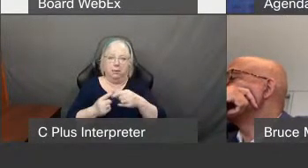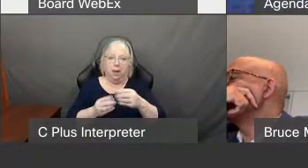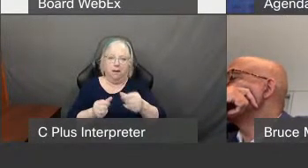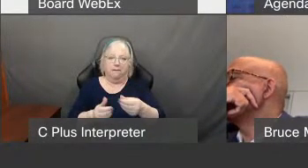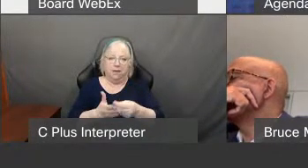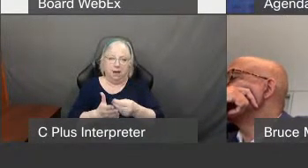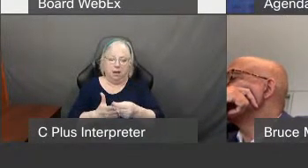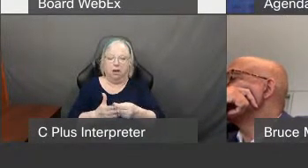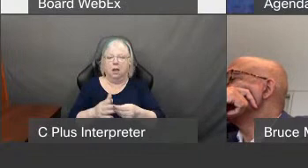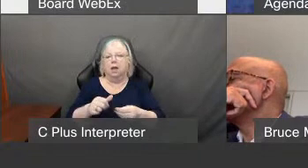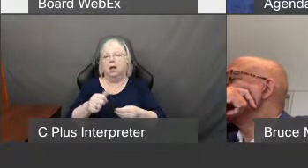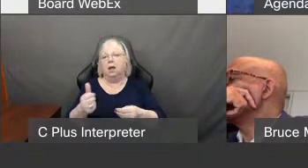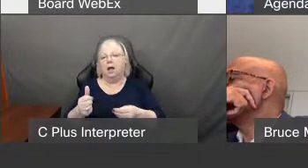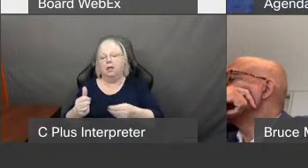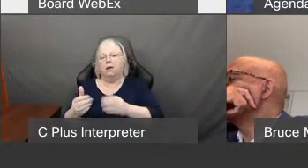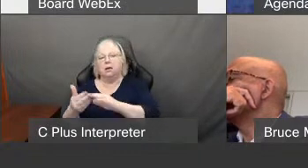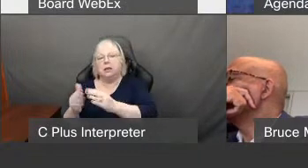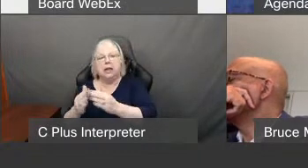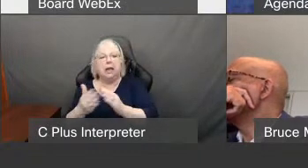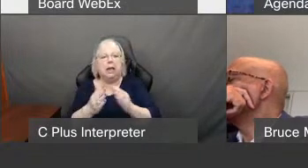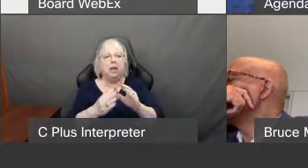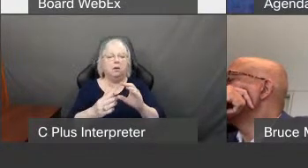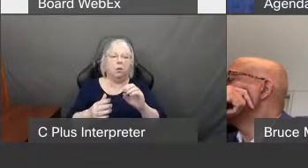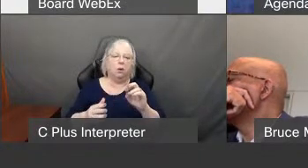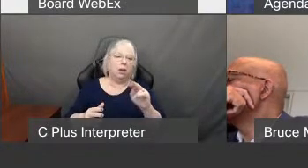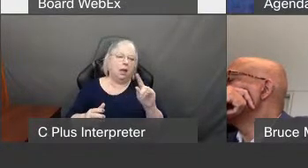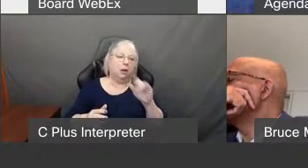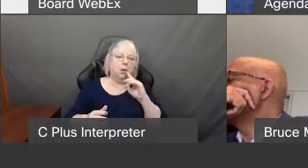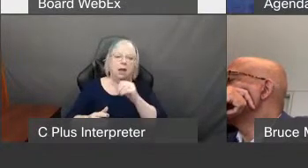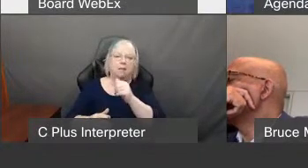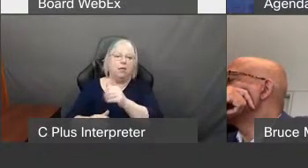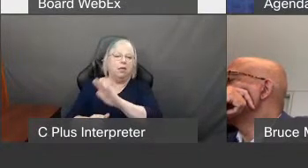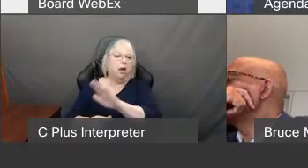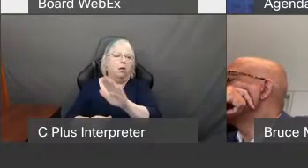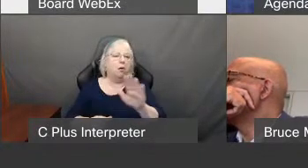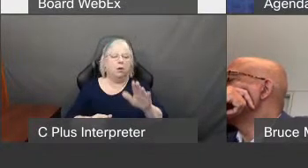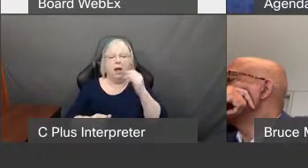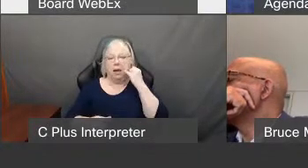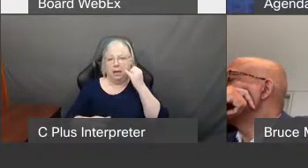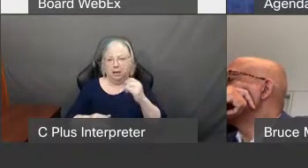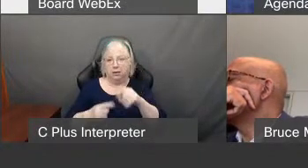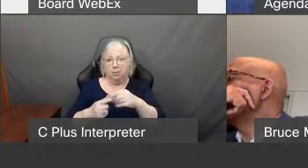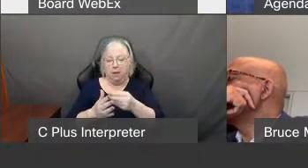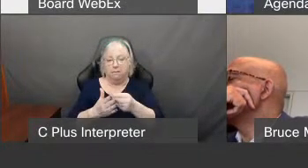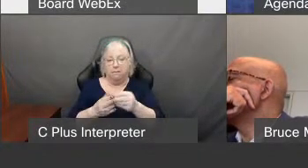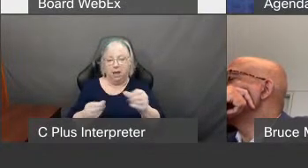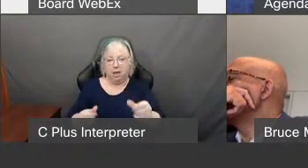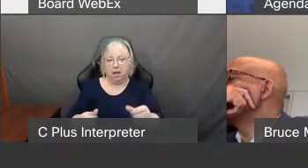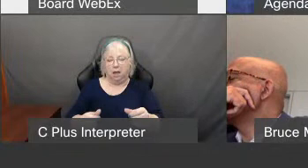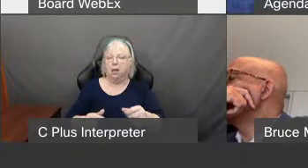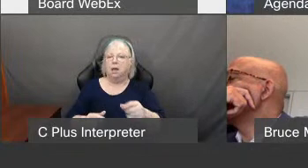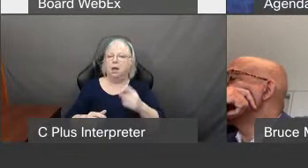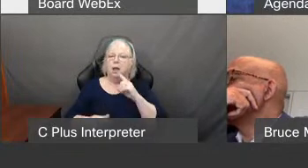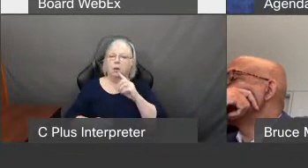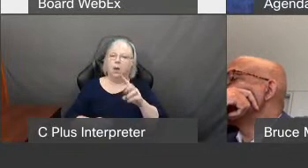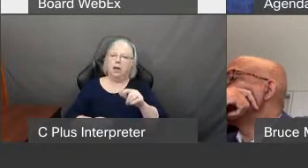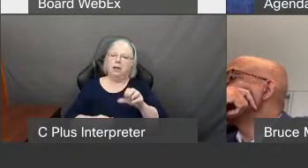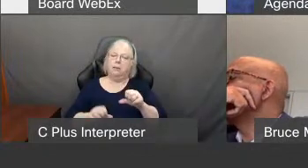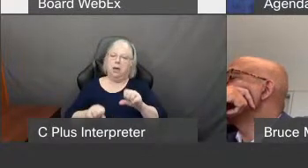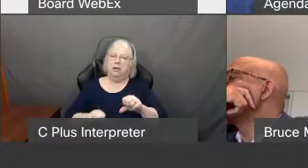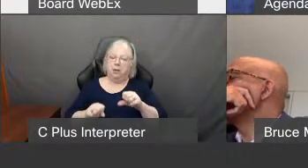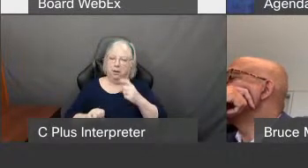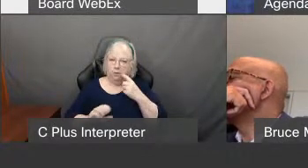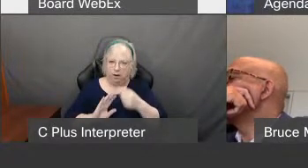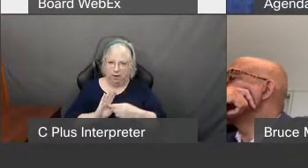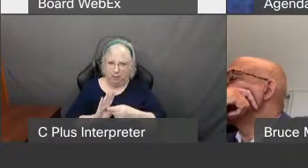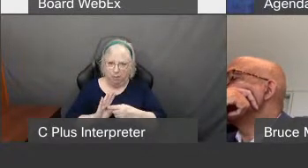they're going to have their own ideas on the funding. There was a possibility, for instance, on some economic, just